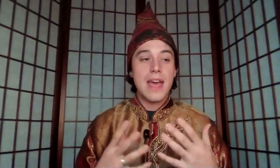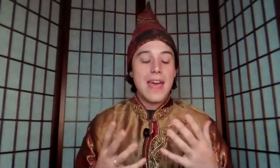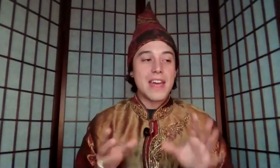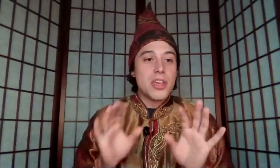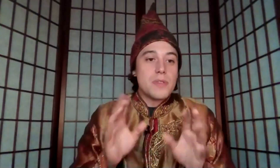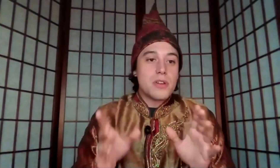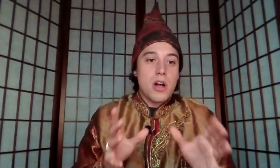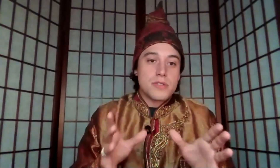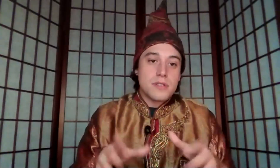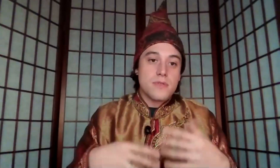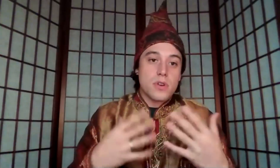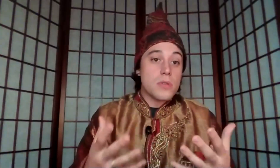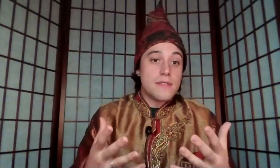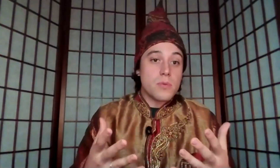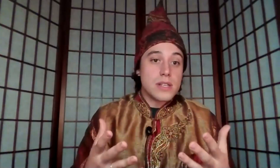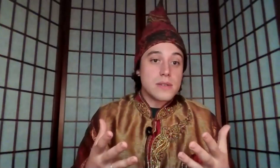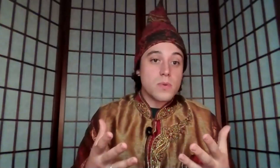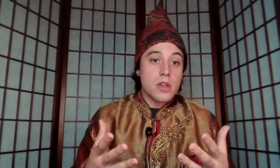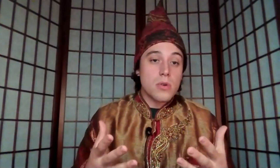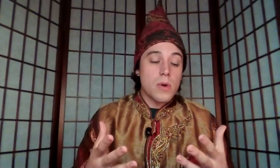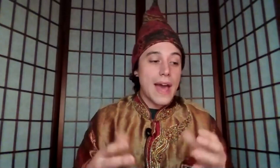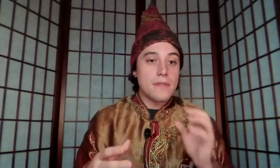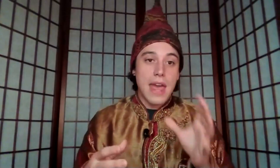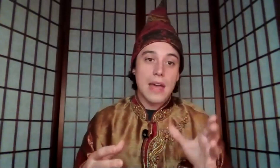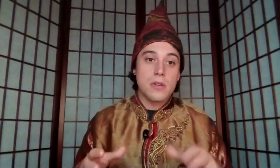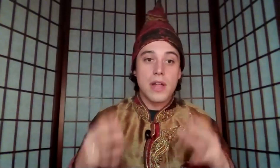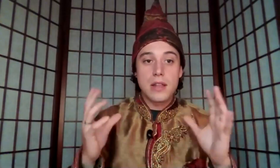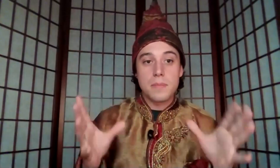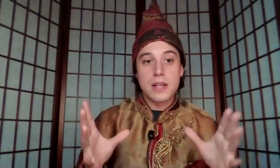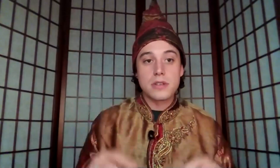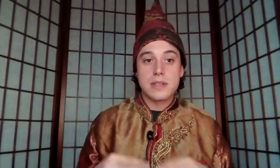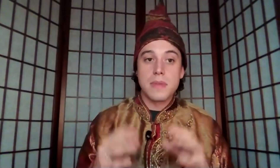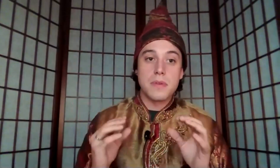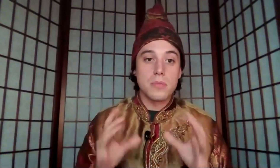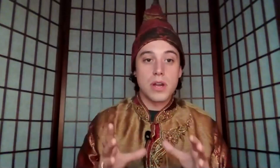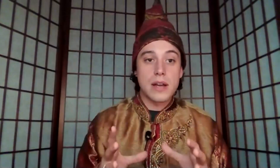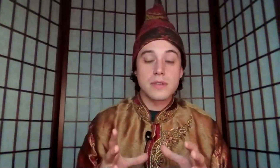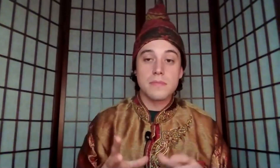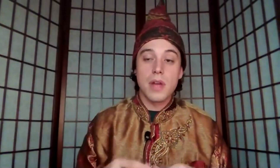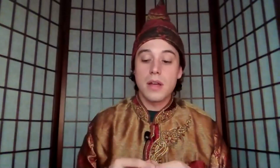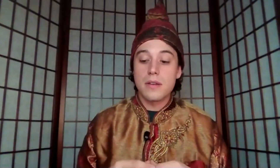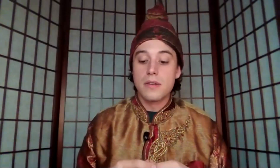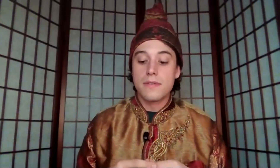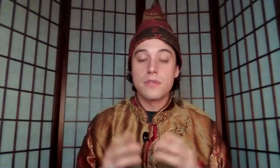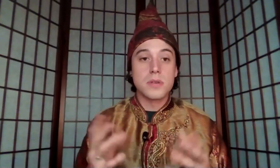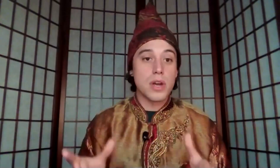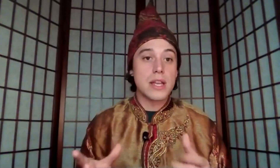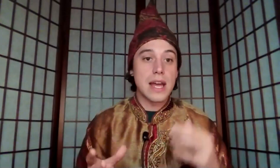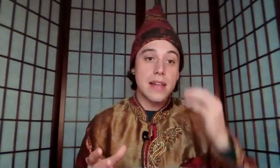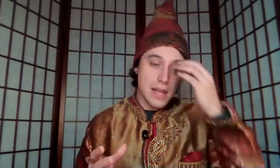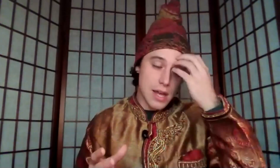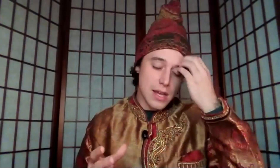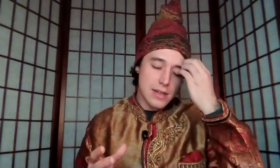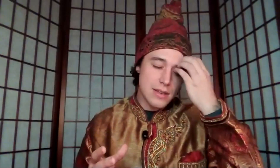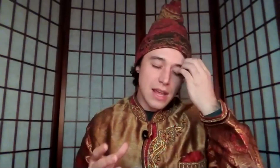you make a cute little altar for your loved ones where you have a candle and the pictures, and maybe you bring out some fruit or bread,